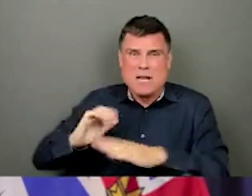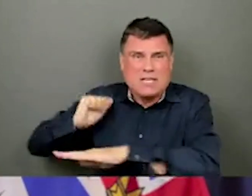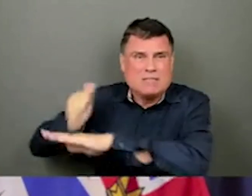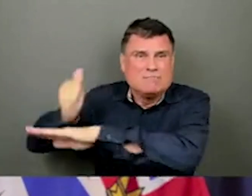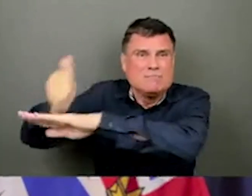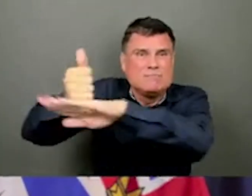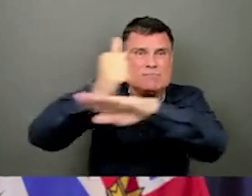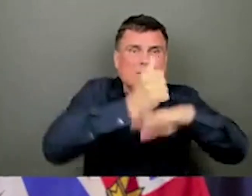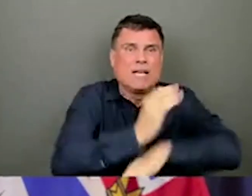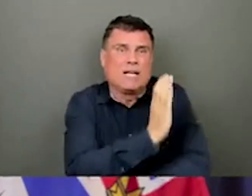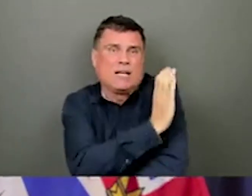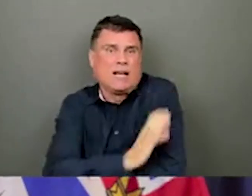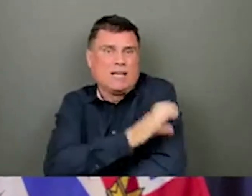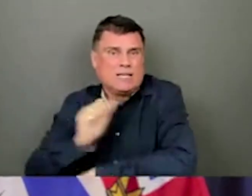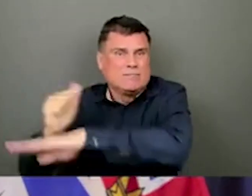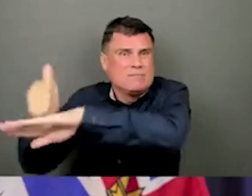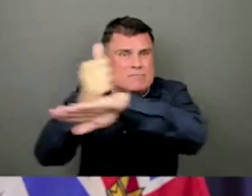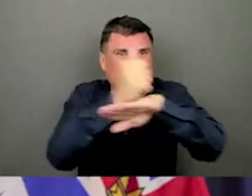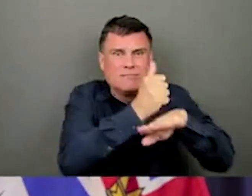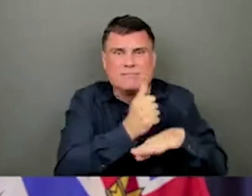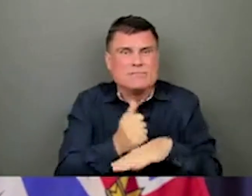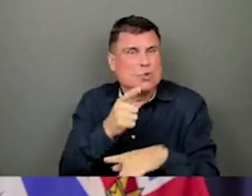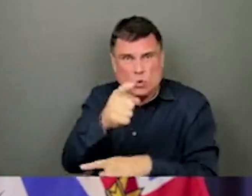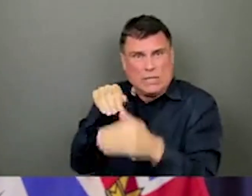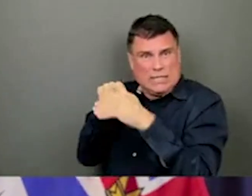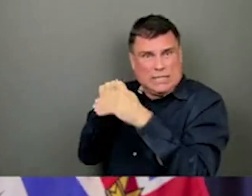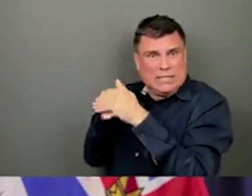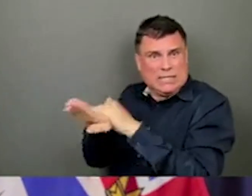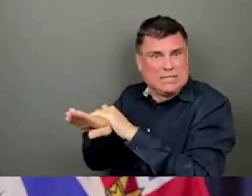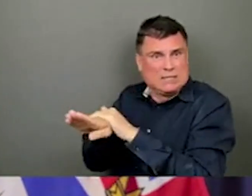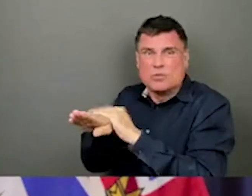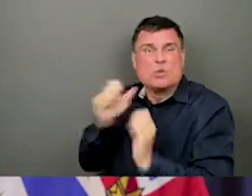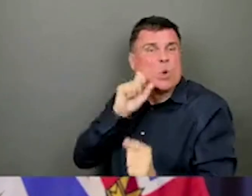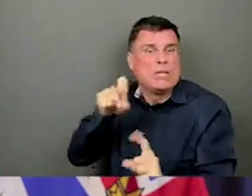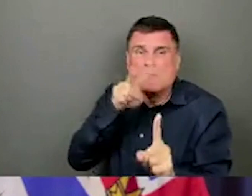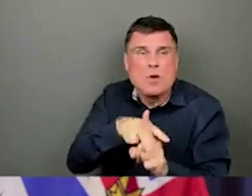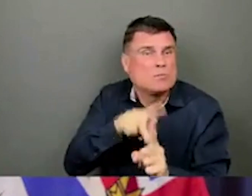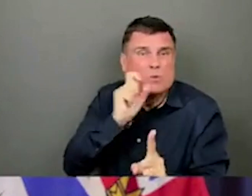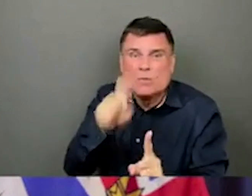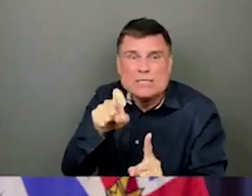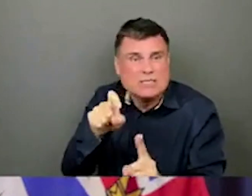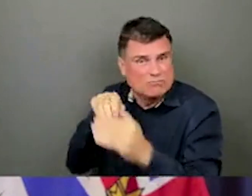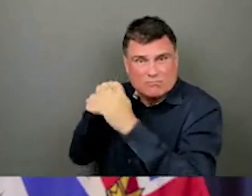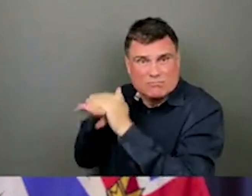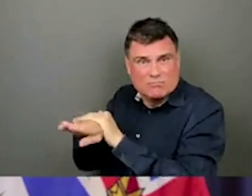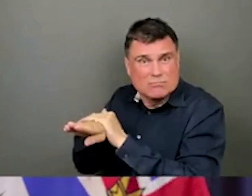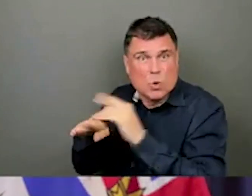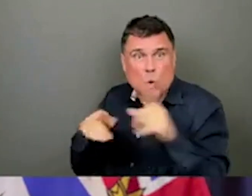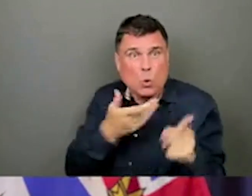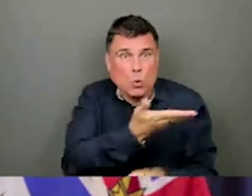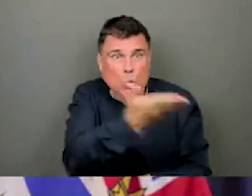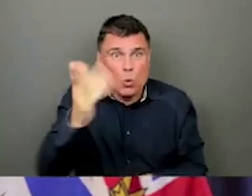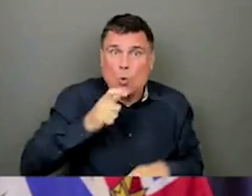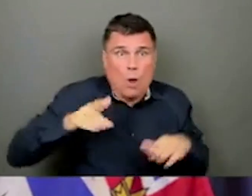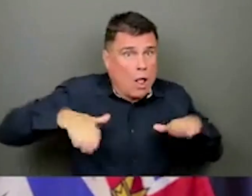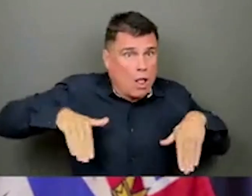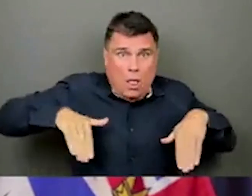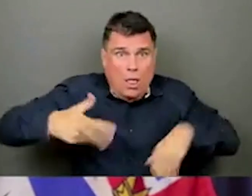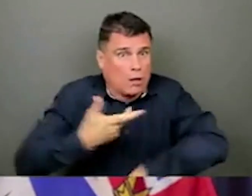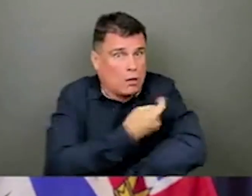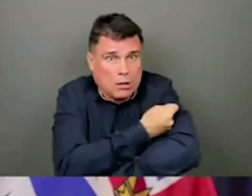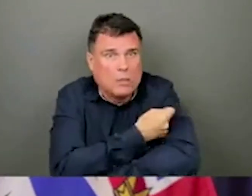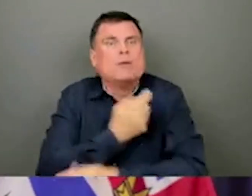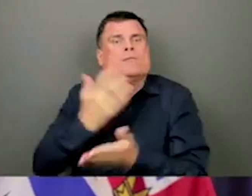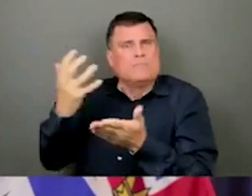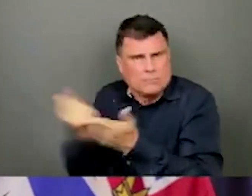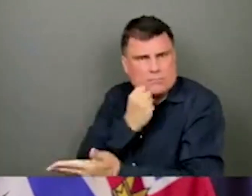to make sure that that decreasing number of people who have not yet taken advantage of this opportunity will do so. And when they do that,